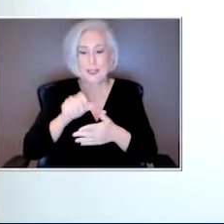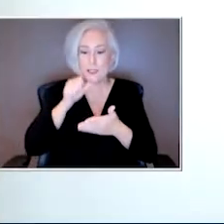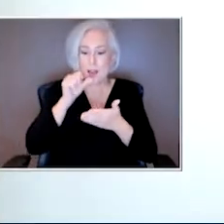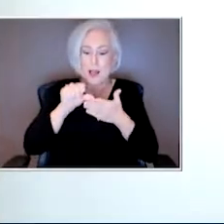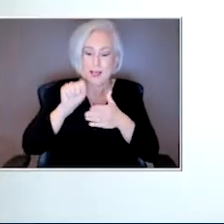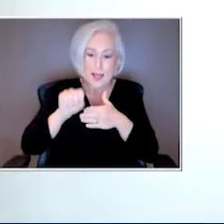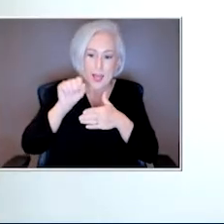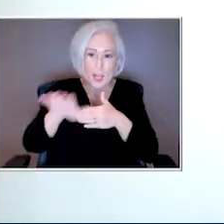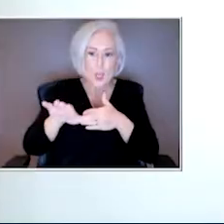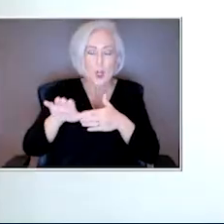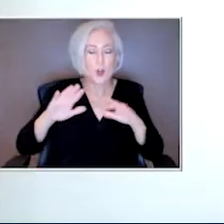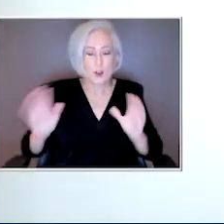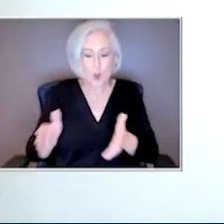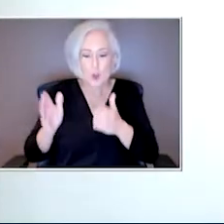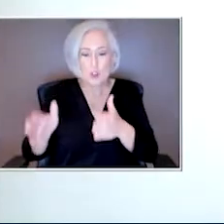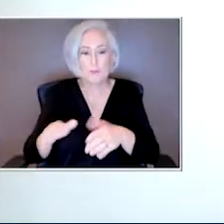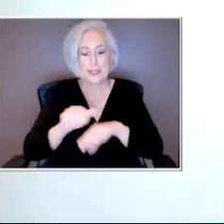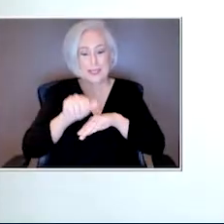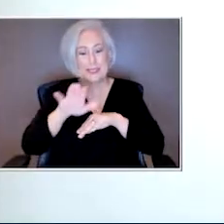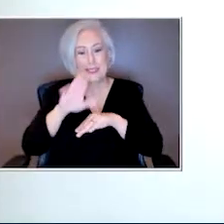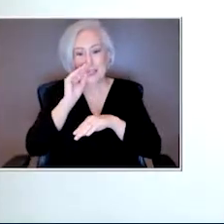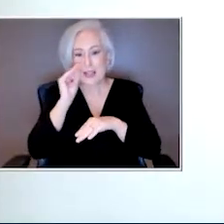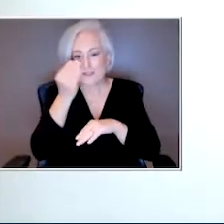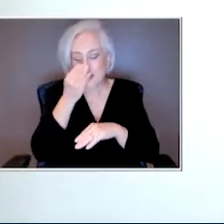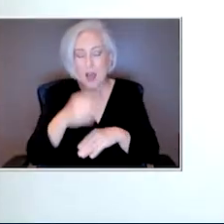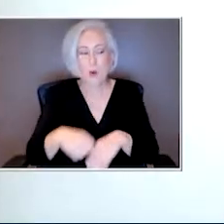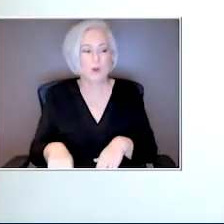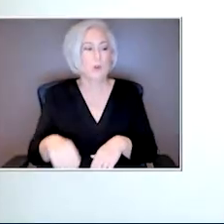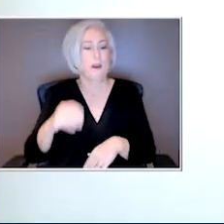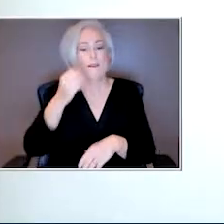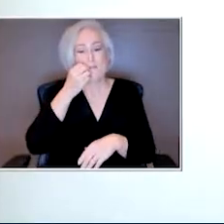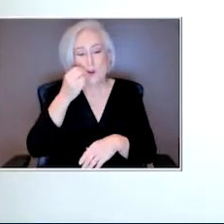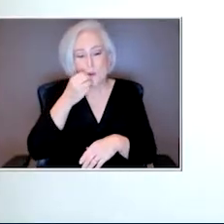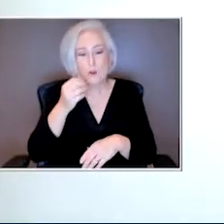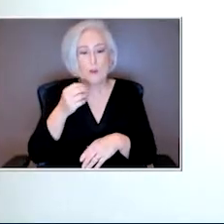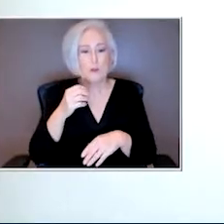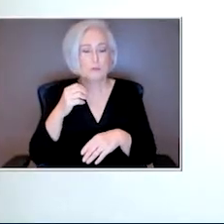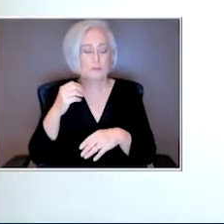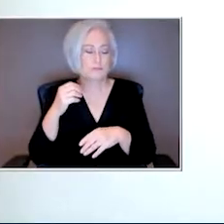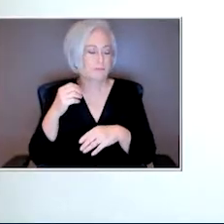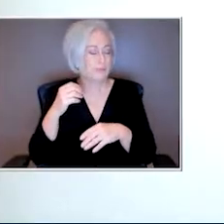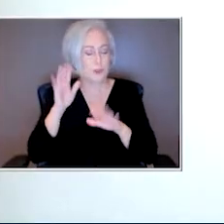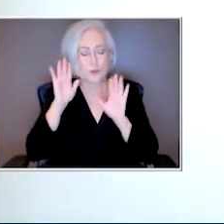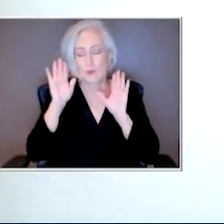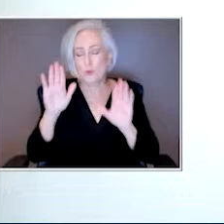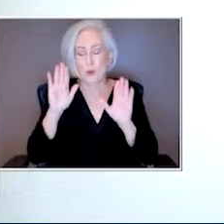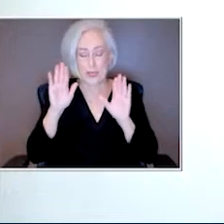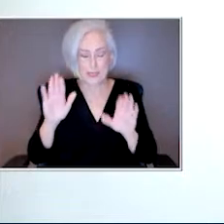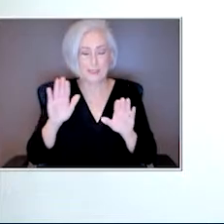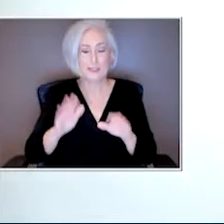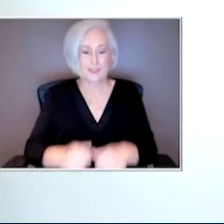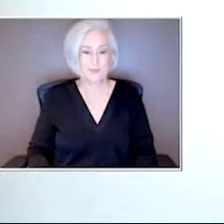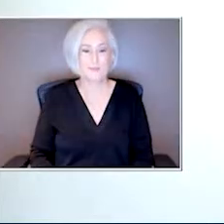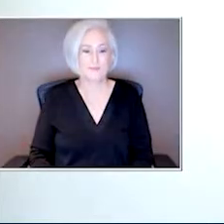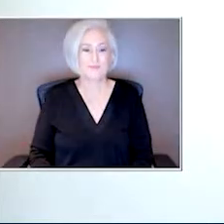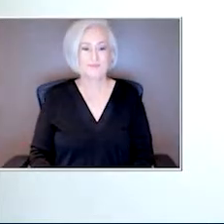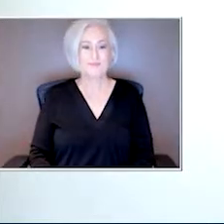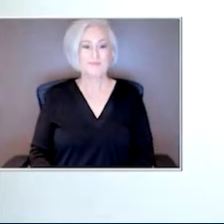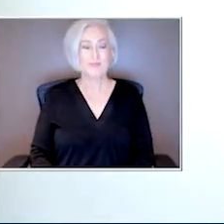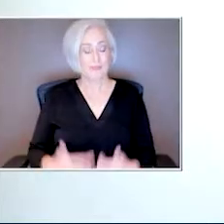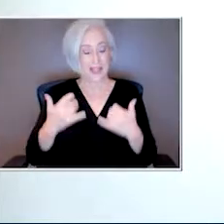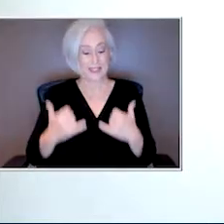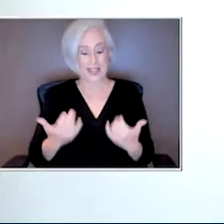sending flowers or meals. Everything was just, was fantastic. And I feel now that I'm done